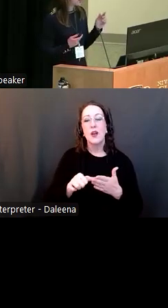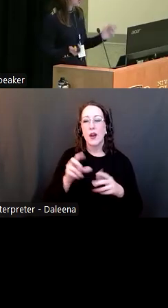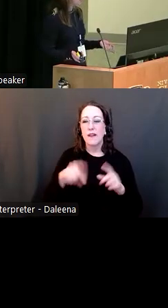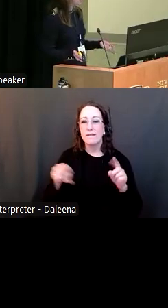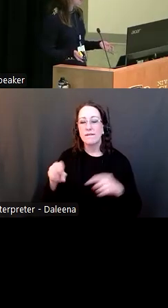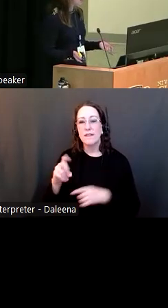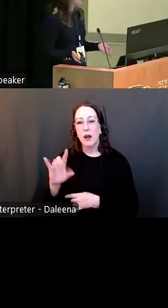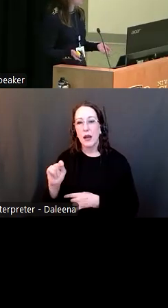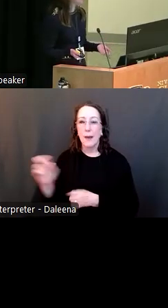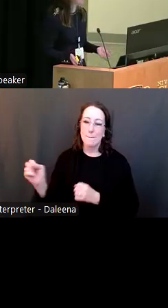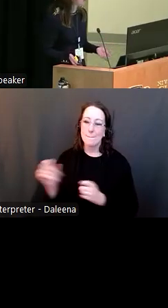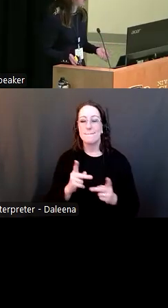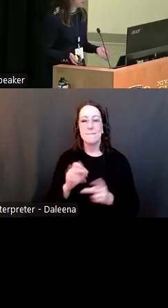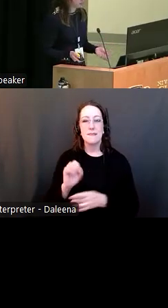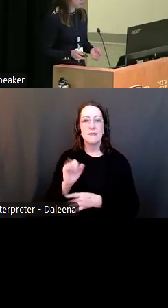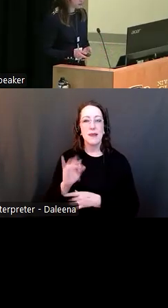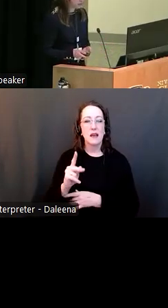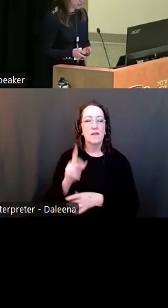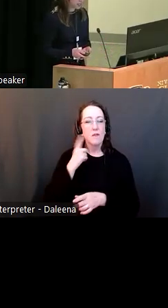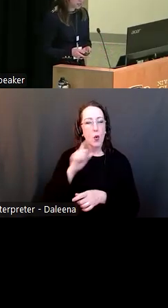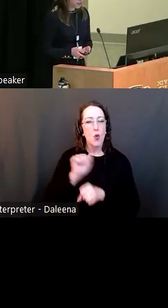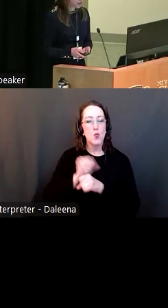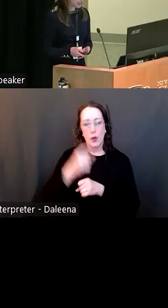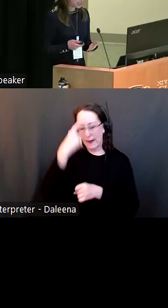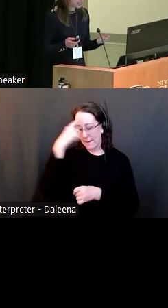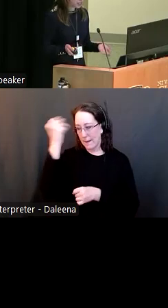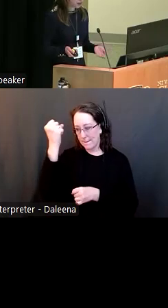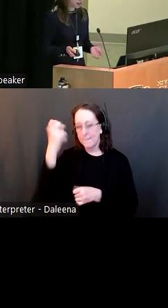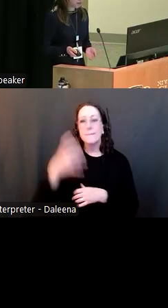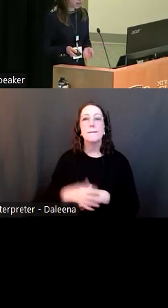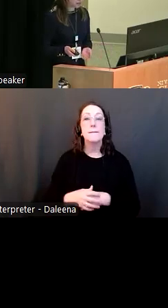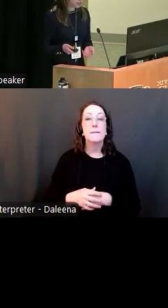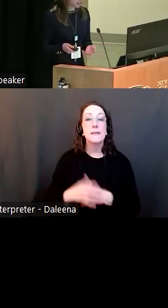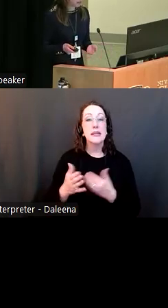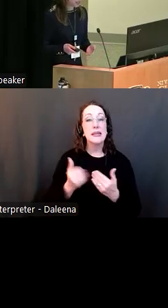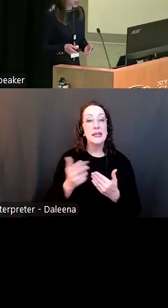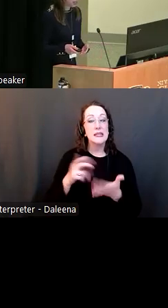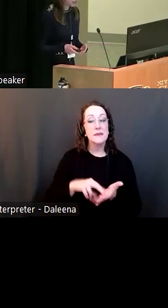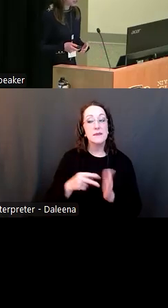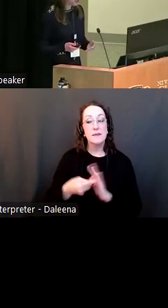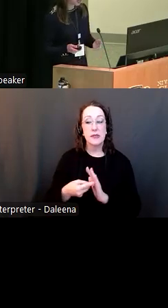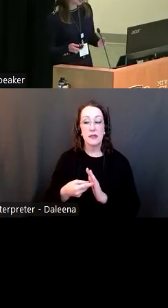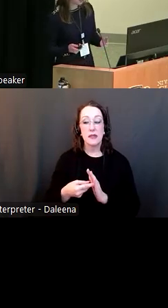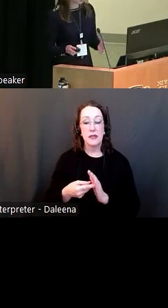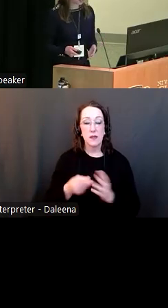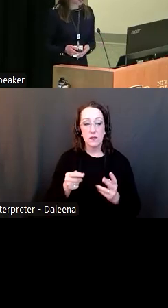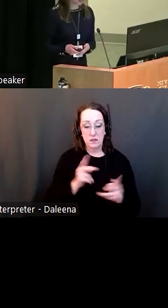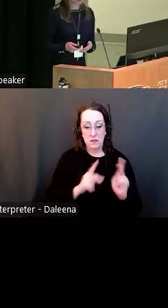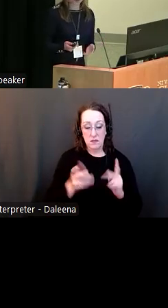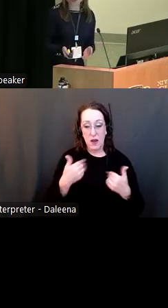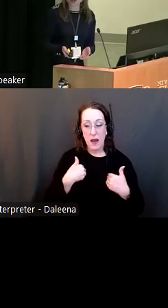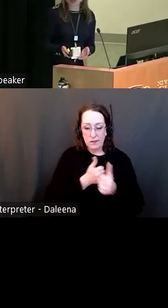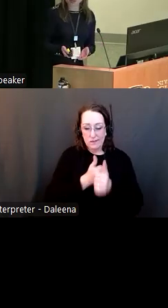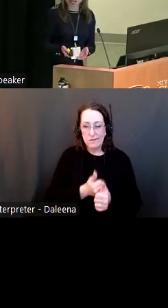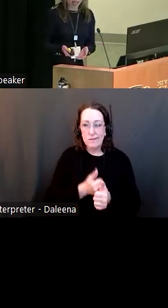is a task of working memory. So an easy trial meant participants had to track the letters that showed up